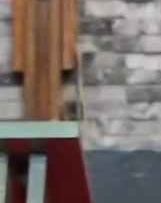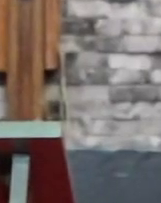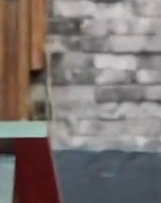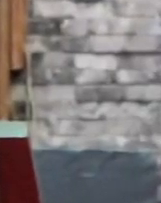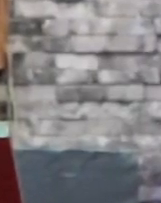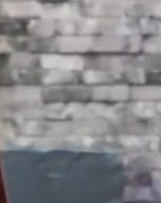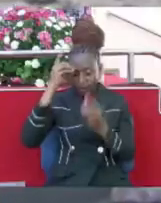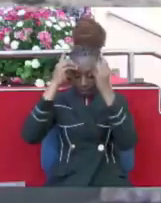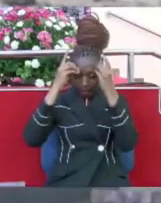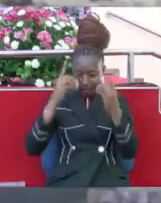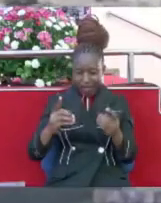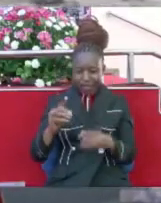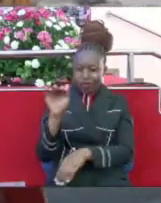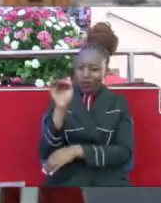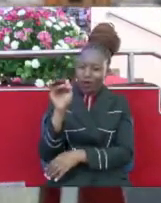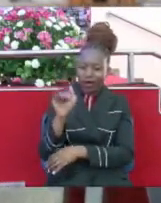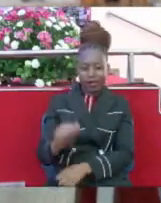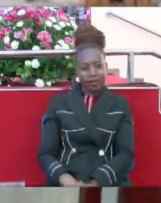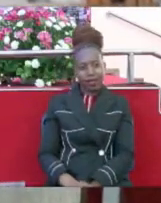Elisha decided to ask extravagantly.